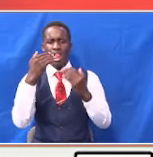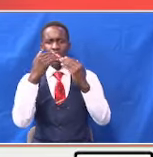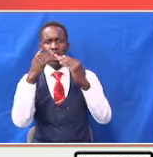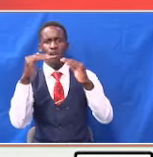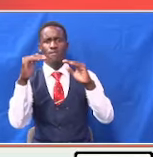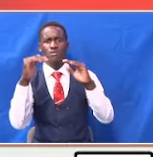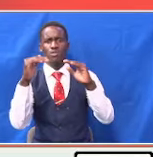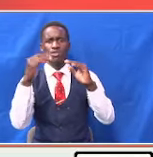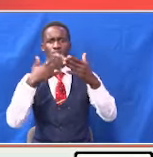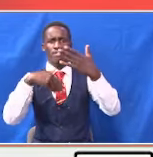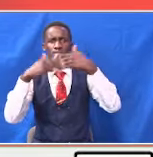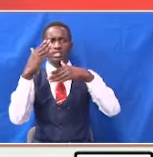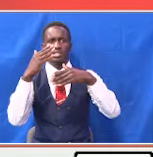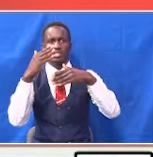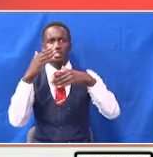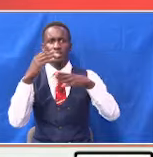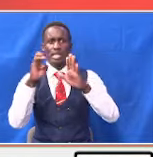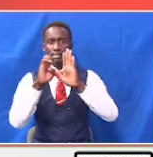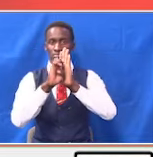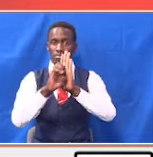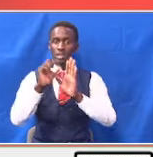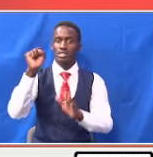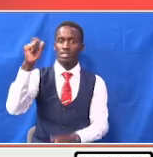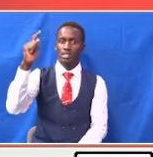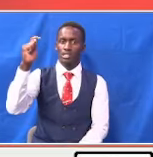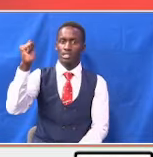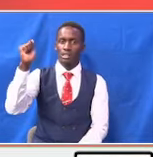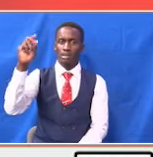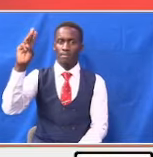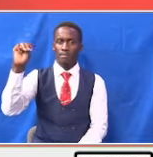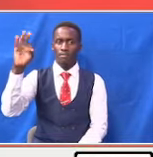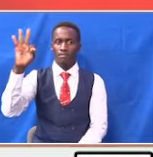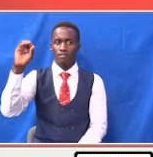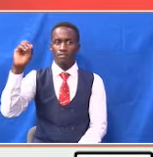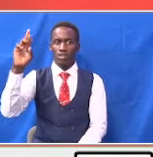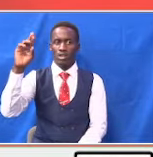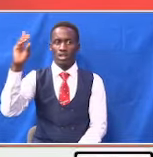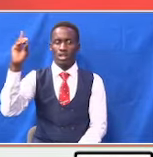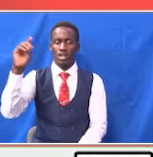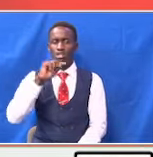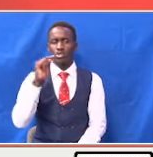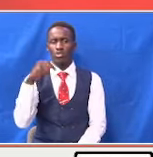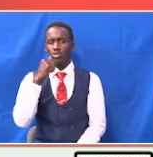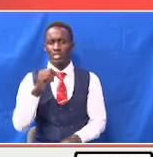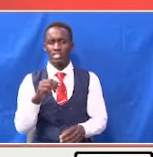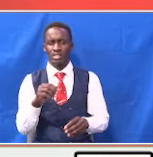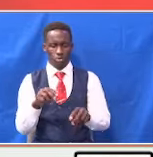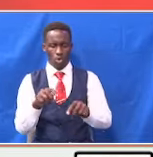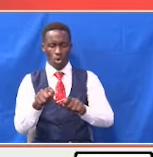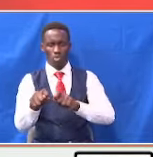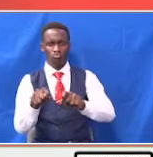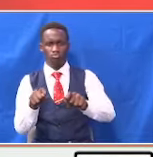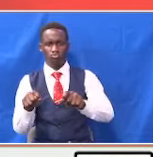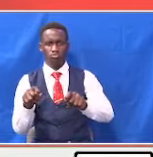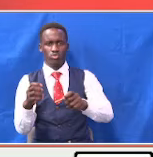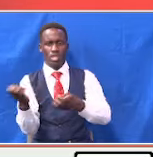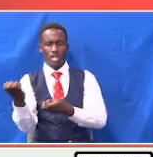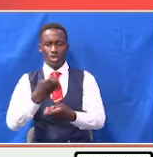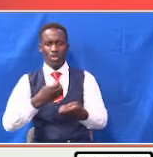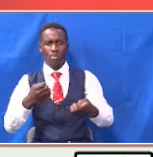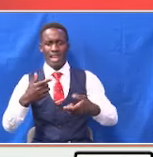MIT, like Stanford. Those are the ones that drive the economy. So let us